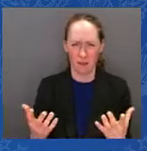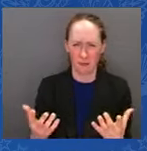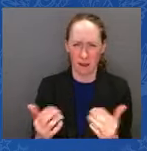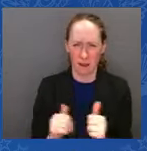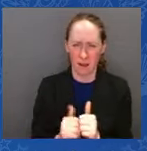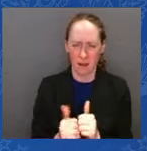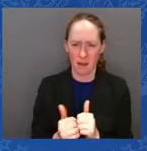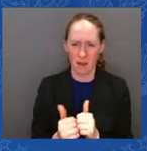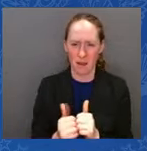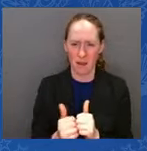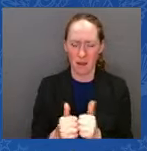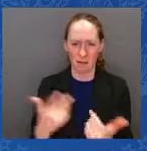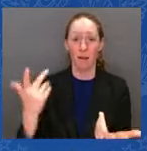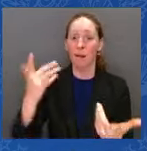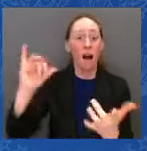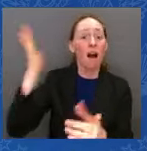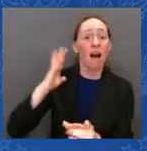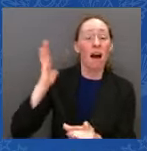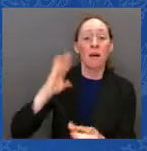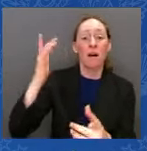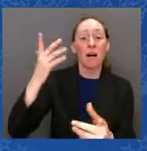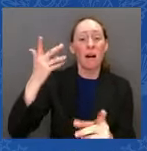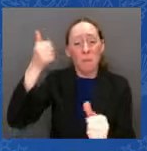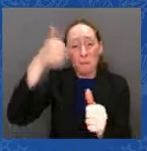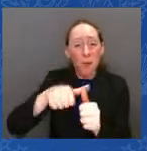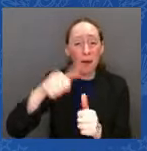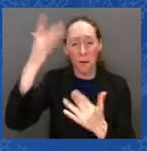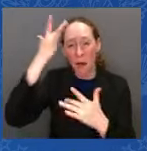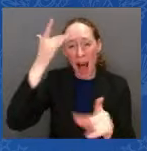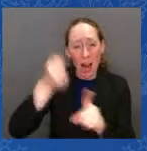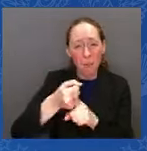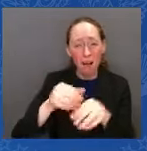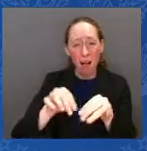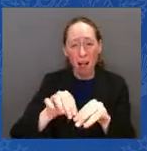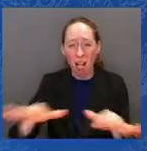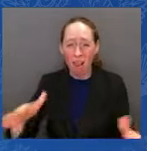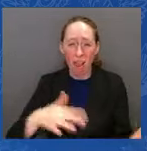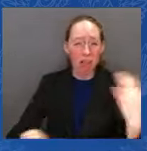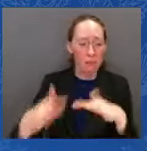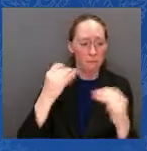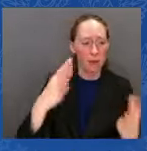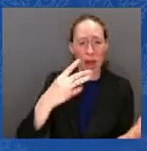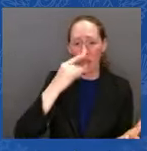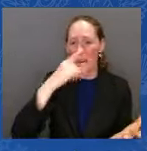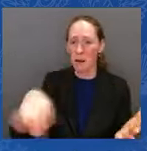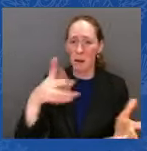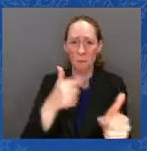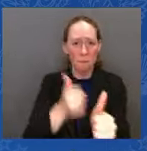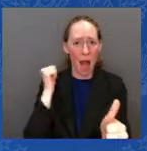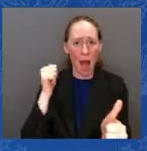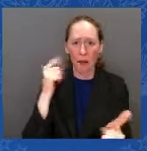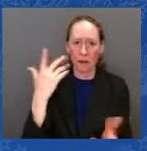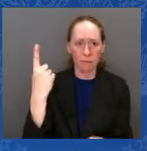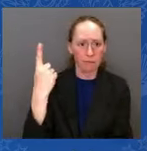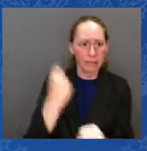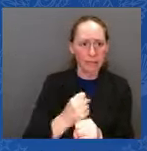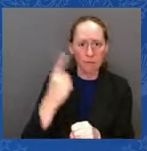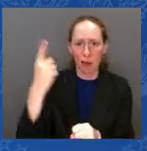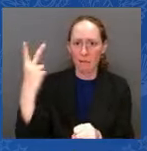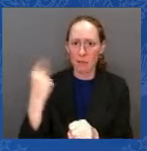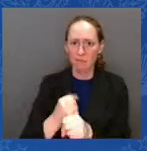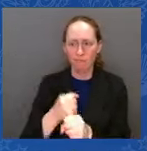pandemic. So many kids, the average student out there is about a year and a half behind. We don't need fewer teachers. We need